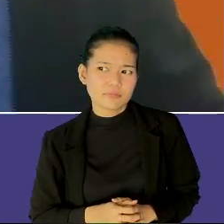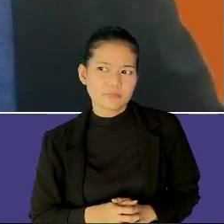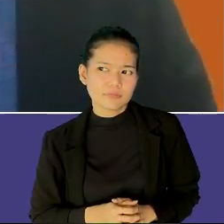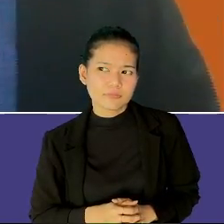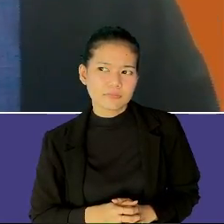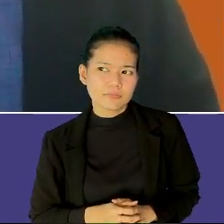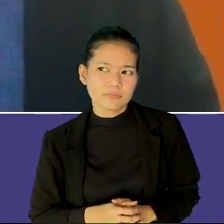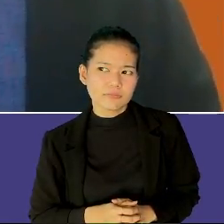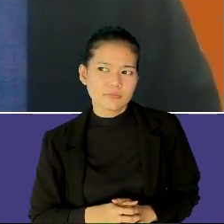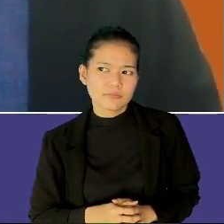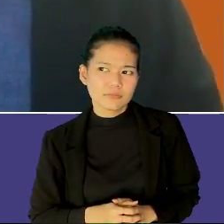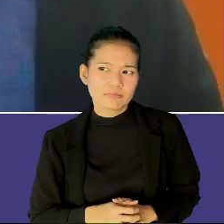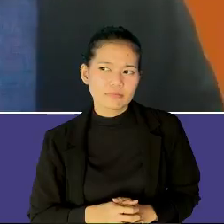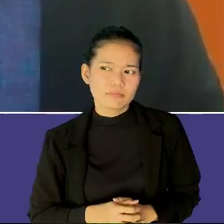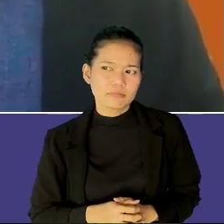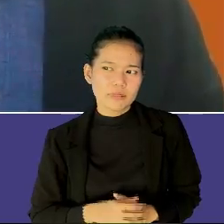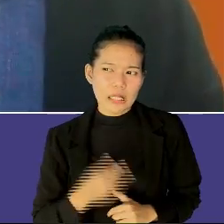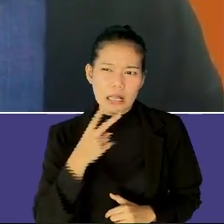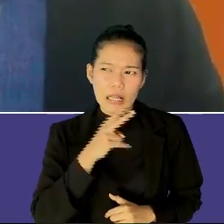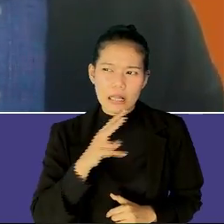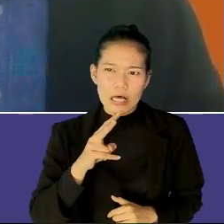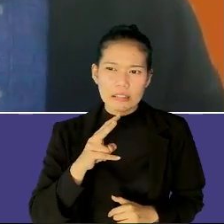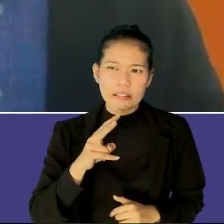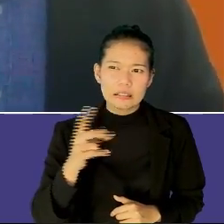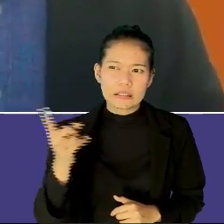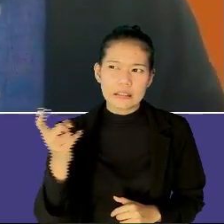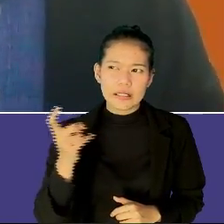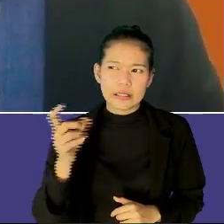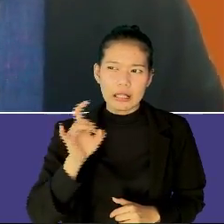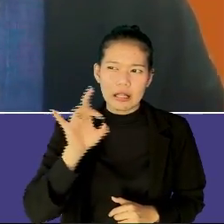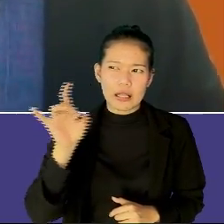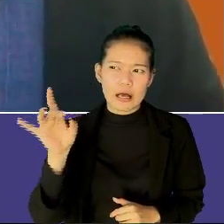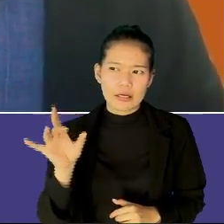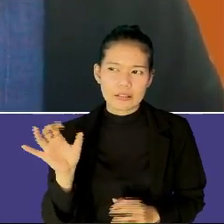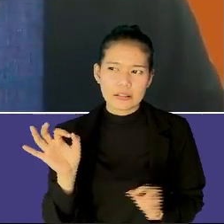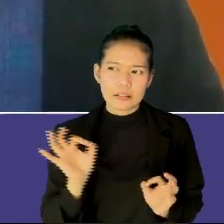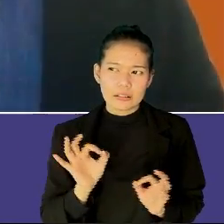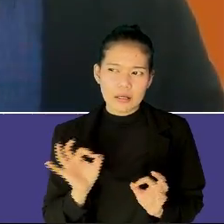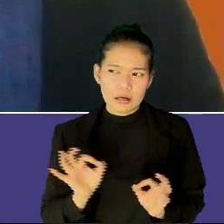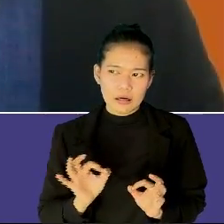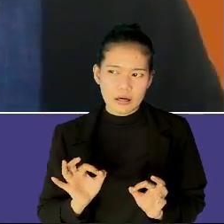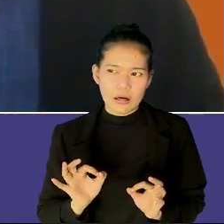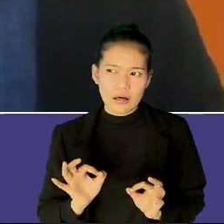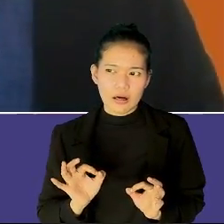I don't see any more questions immediately.